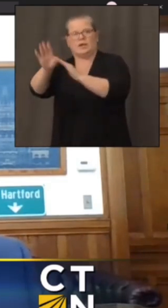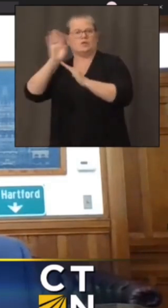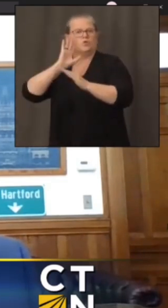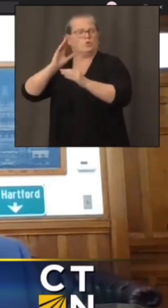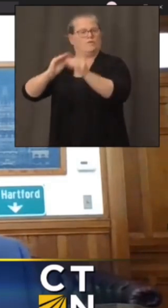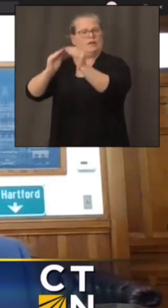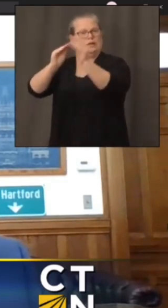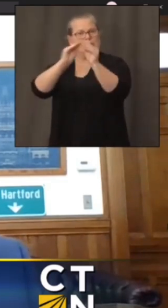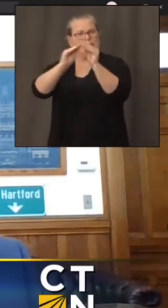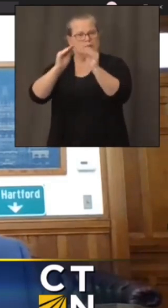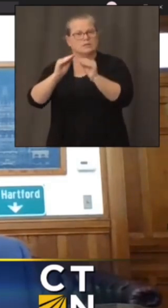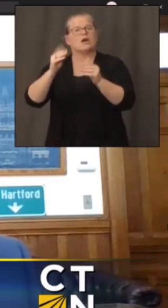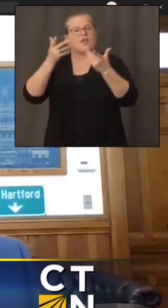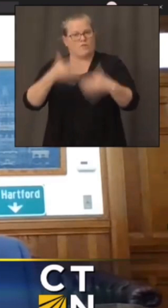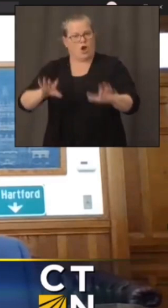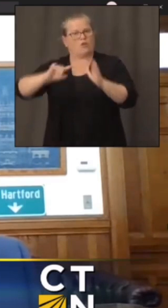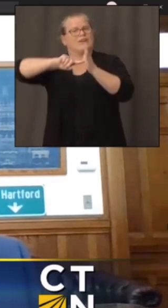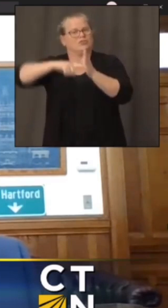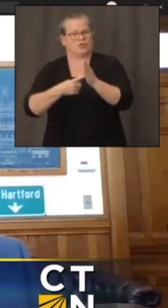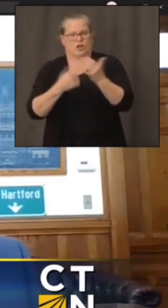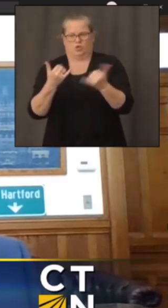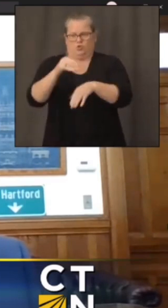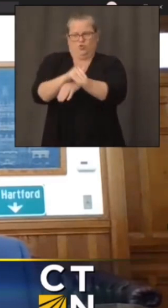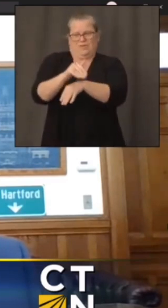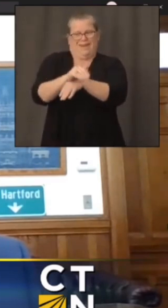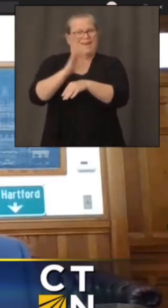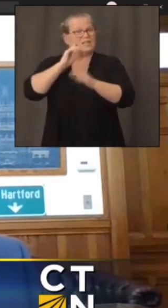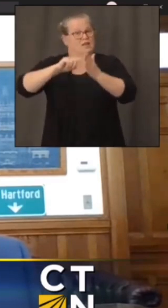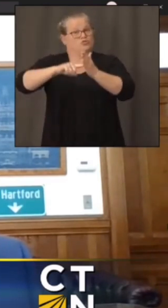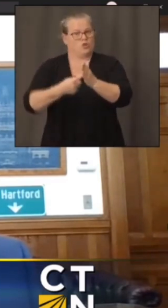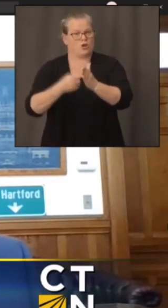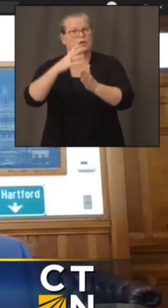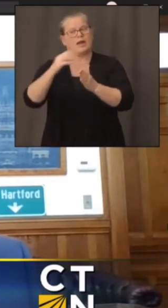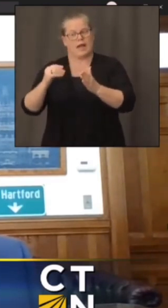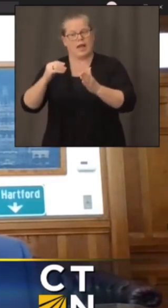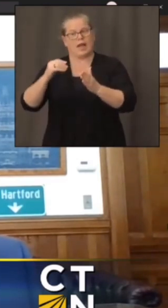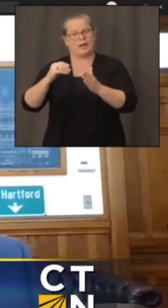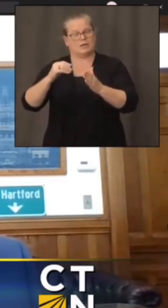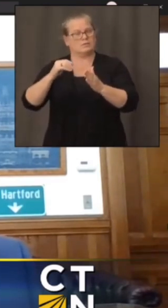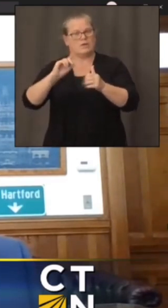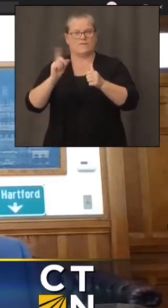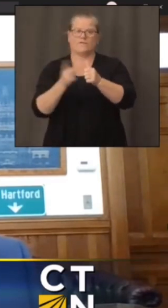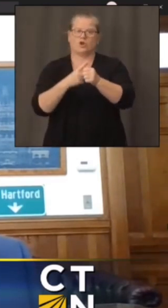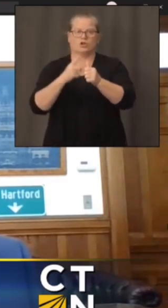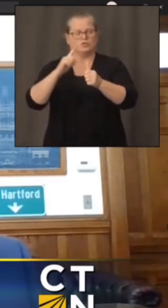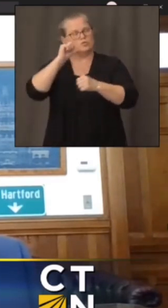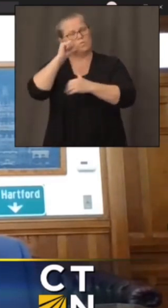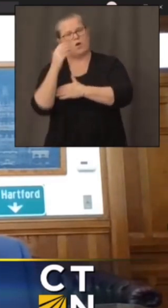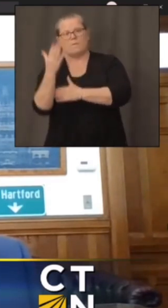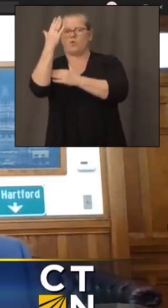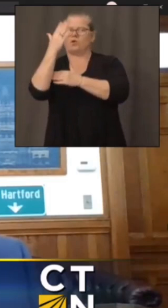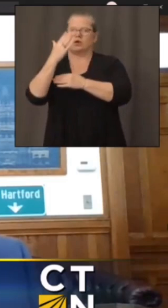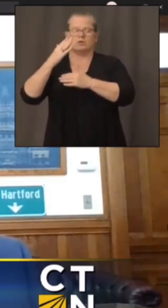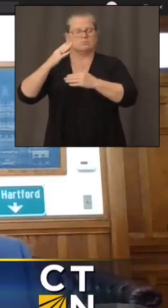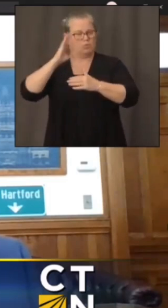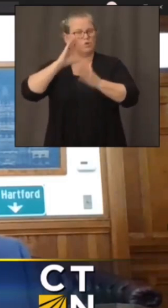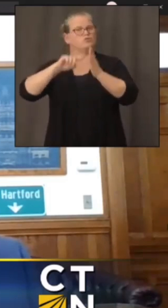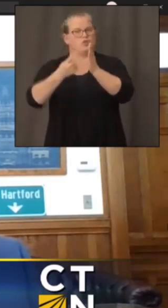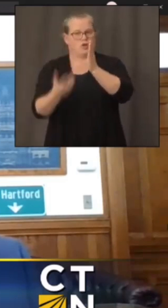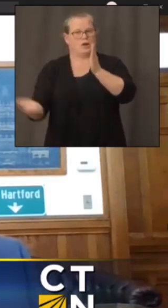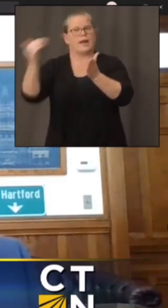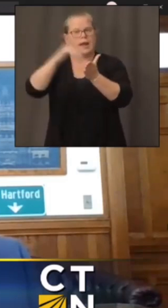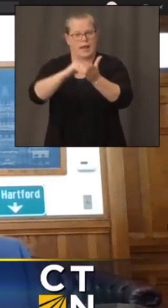in the air starting tonight, and then it will also be fully embedded starting first thing tomorrow morning. The governor made